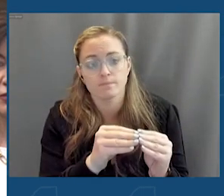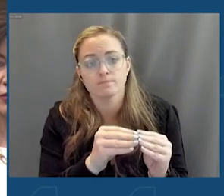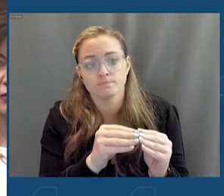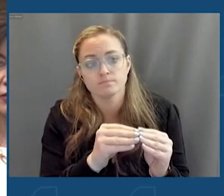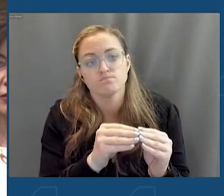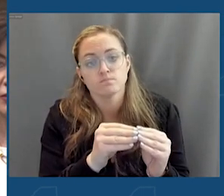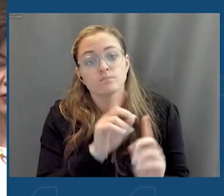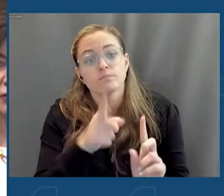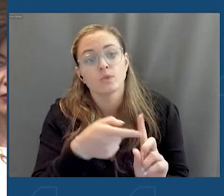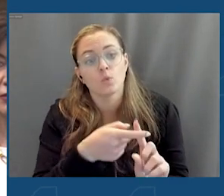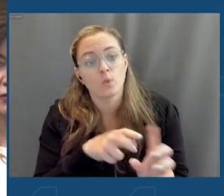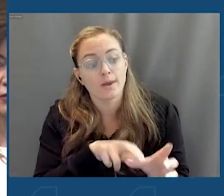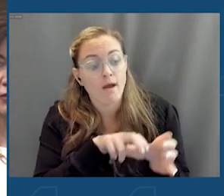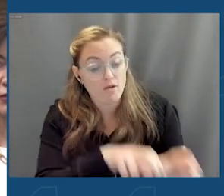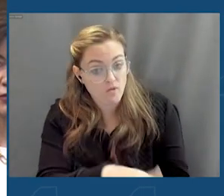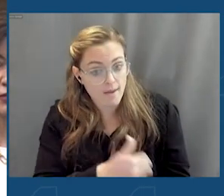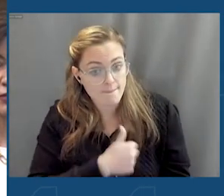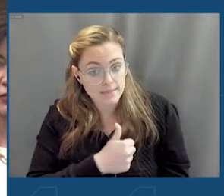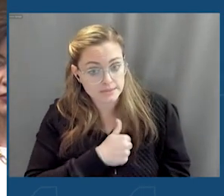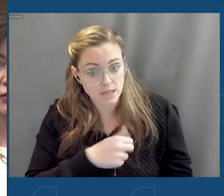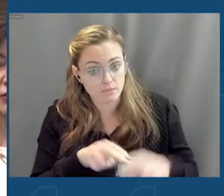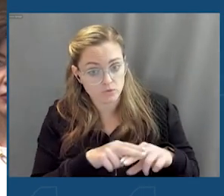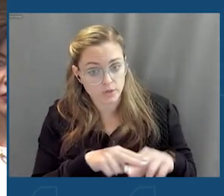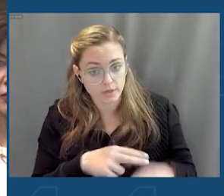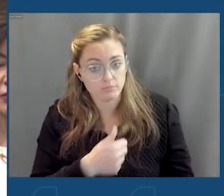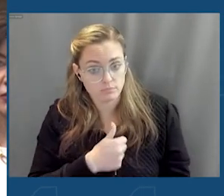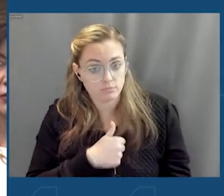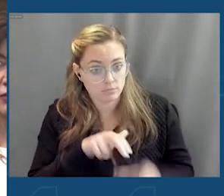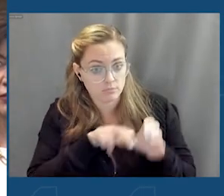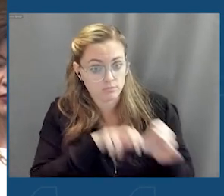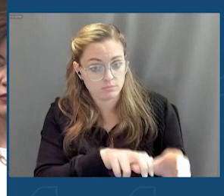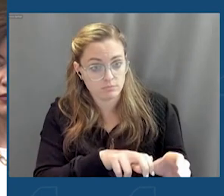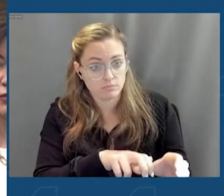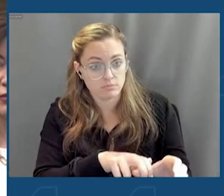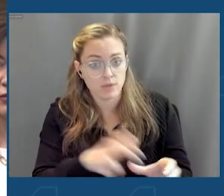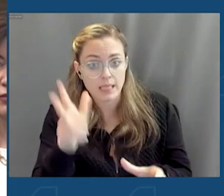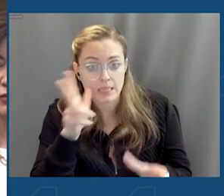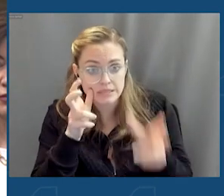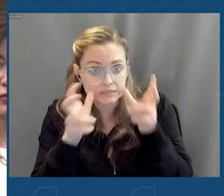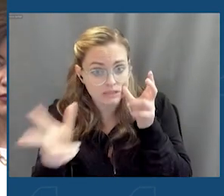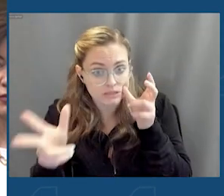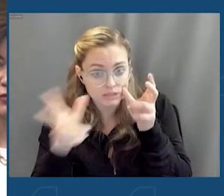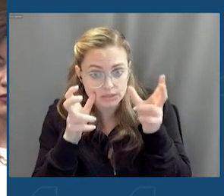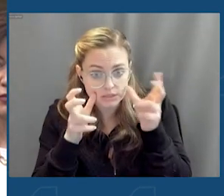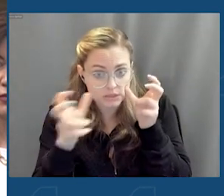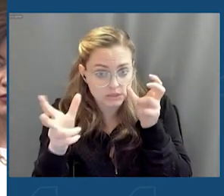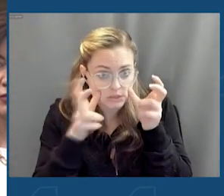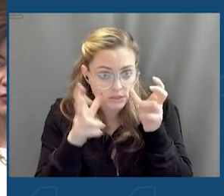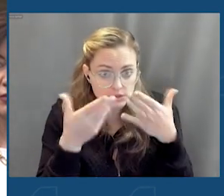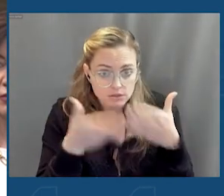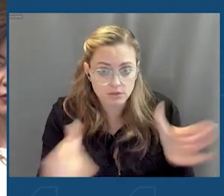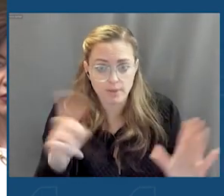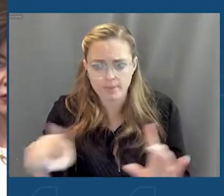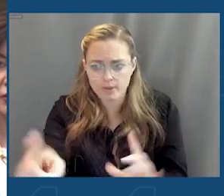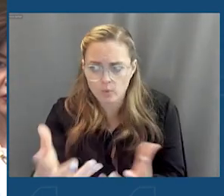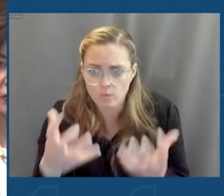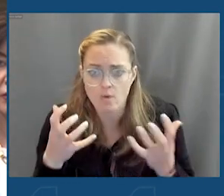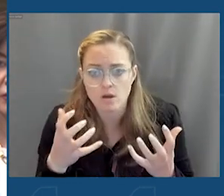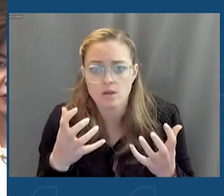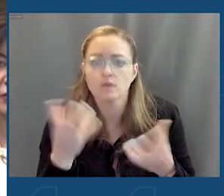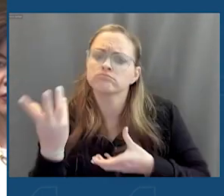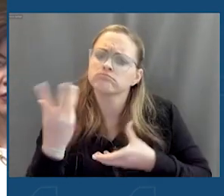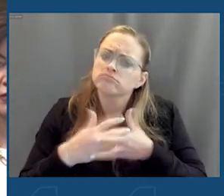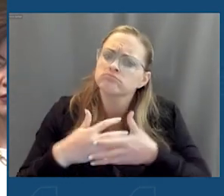when I ride the trains, which I do often, we listened to the public on what they wanted, and we incorporated